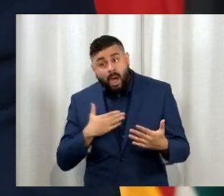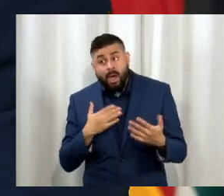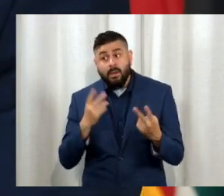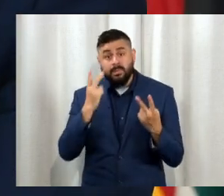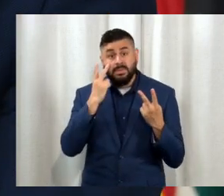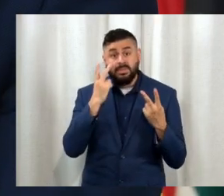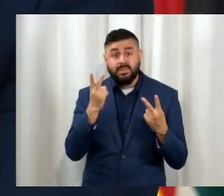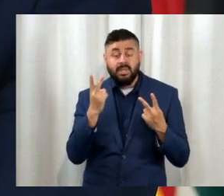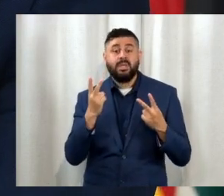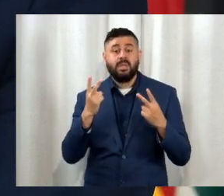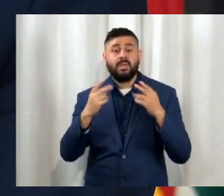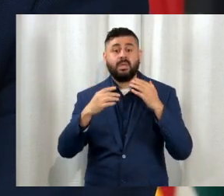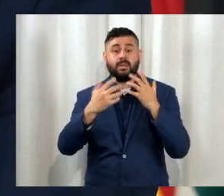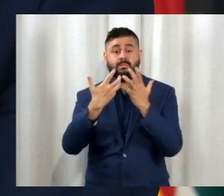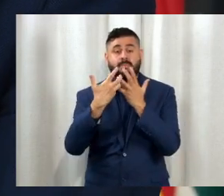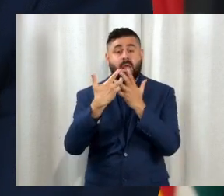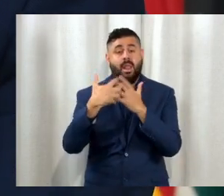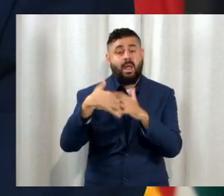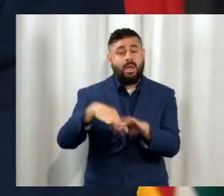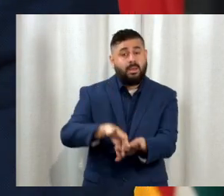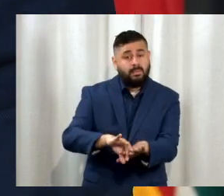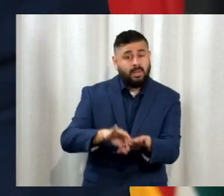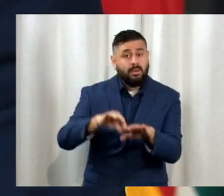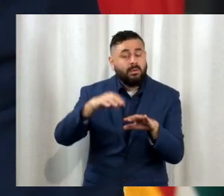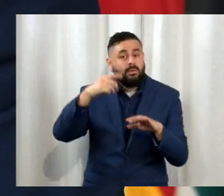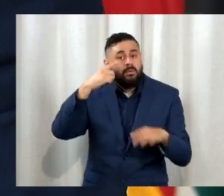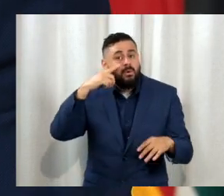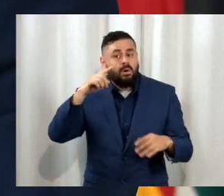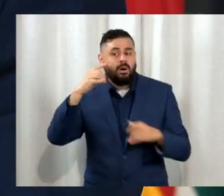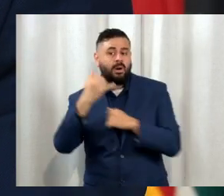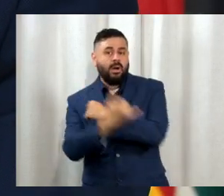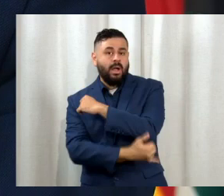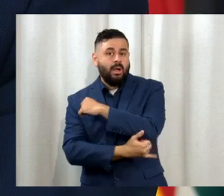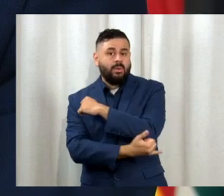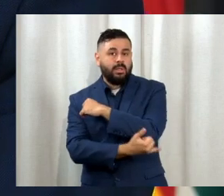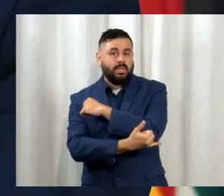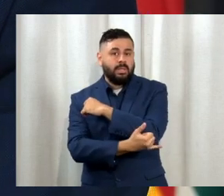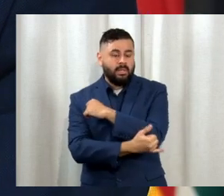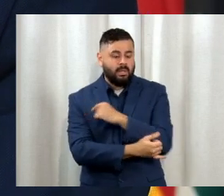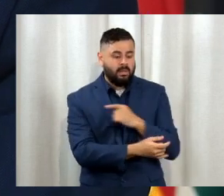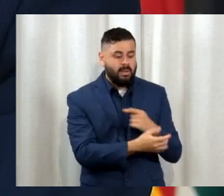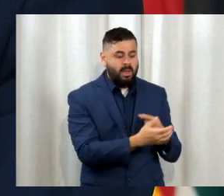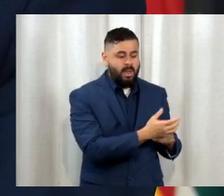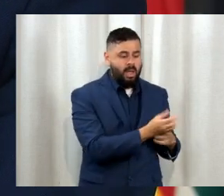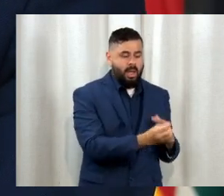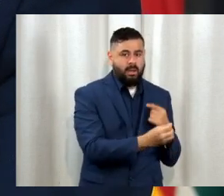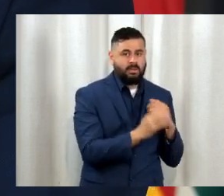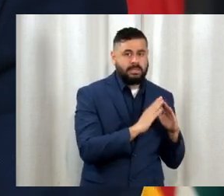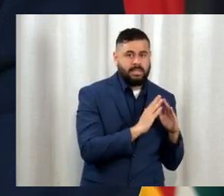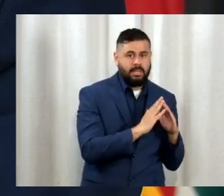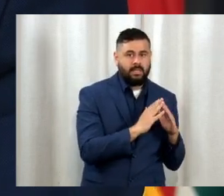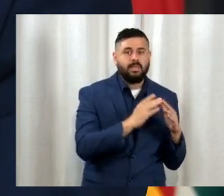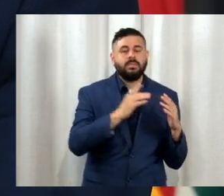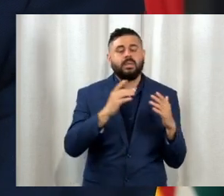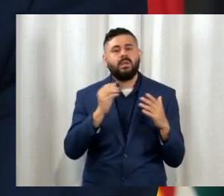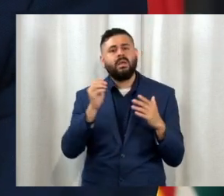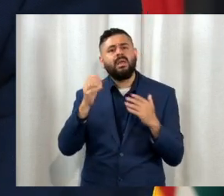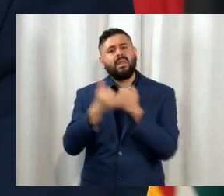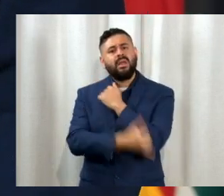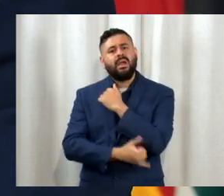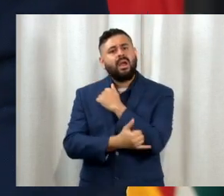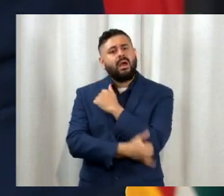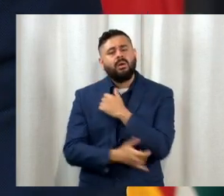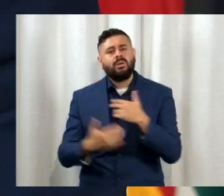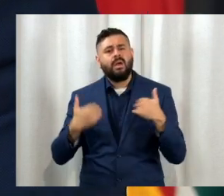The counties being tremendous partners. They just received significant resources for mental health housing. We have applications in around